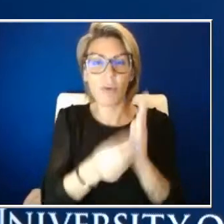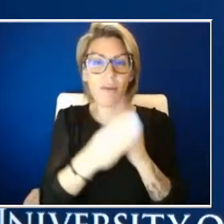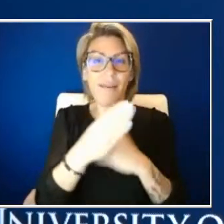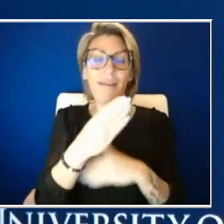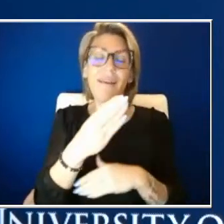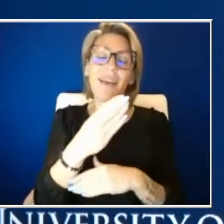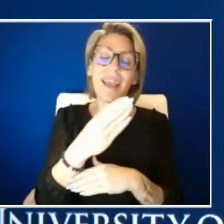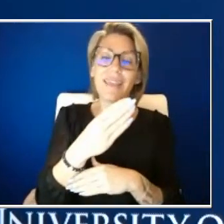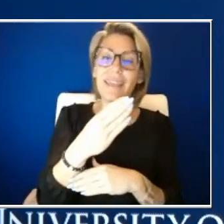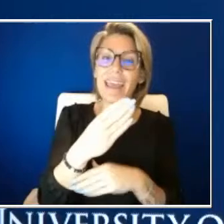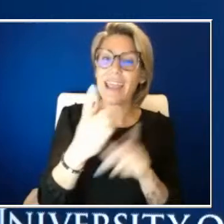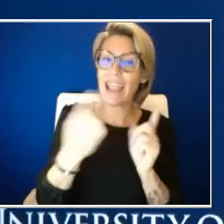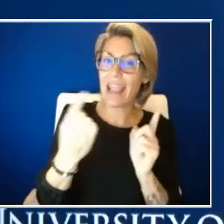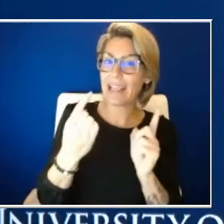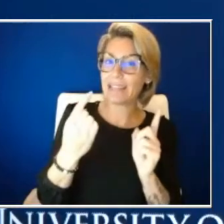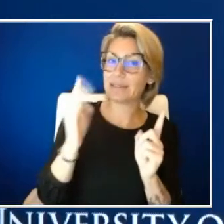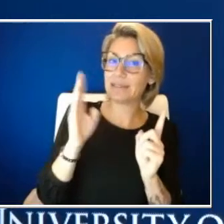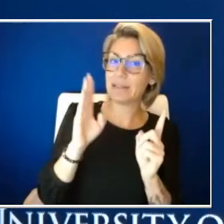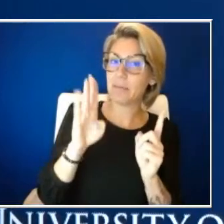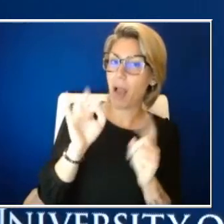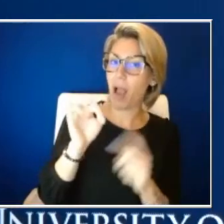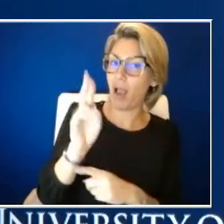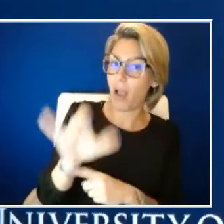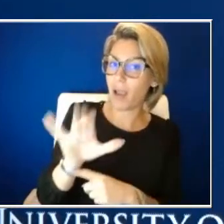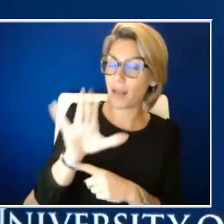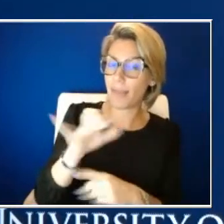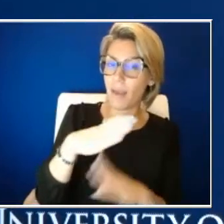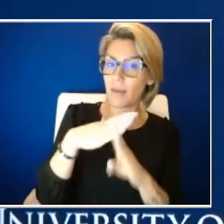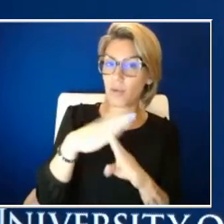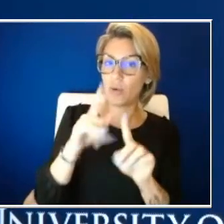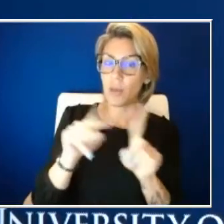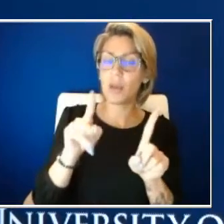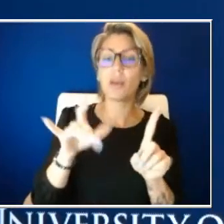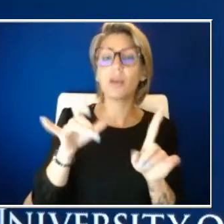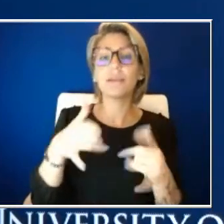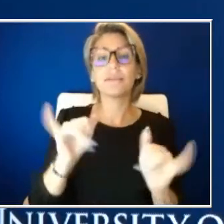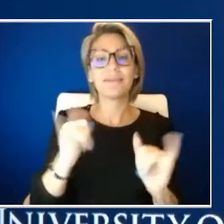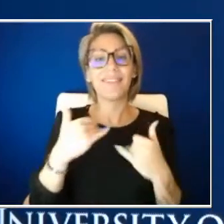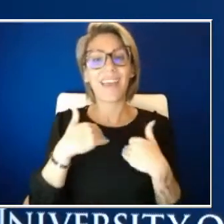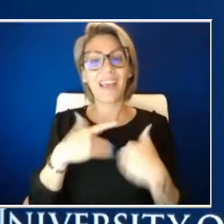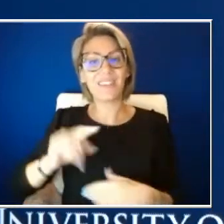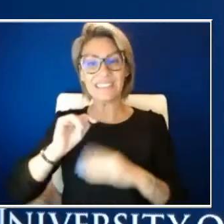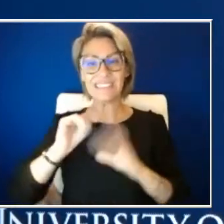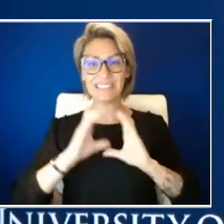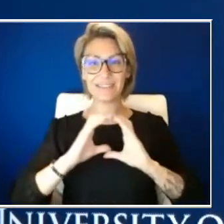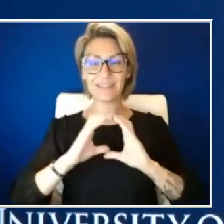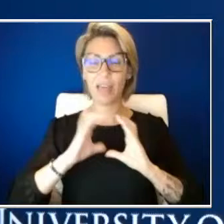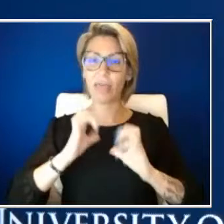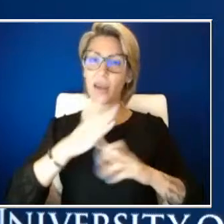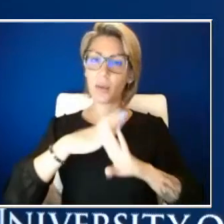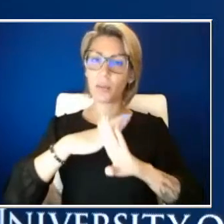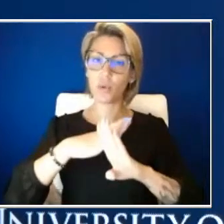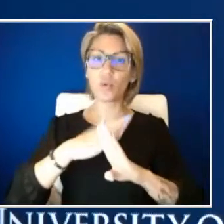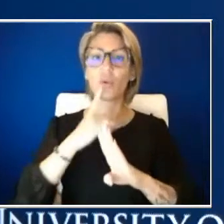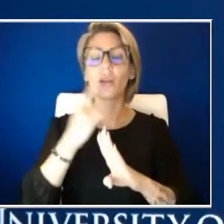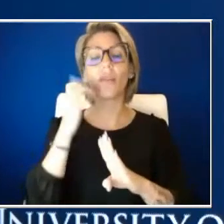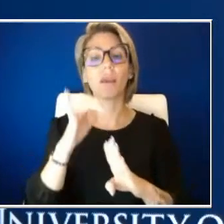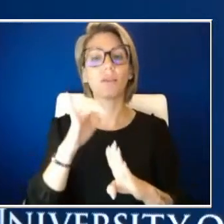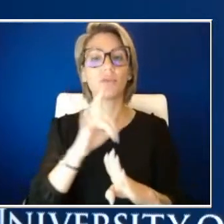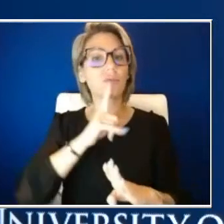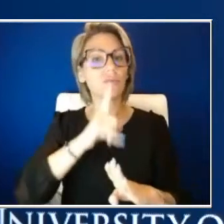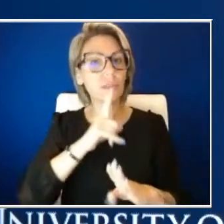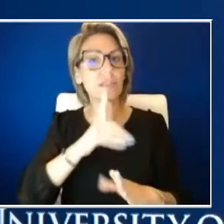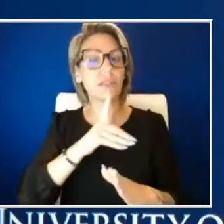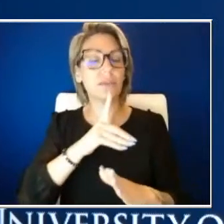help to give a boost to that antibody immunity. But we still have that very good T-cell immunity, which has really been conserved throughout all